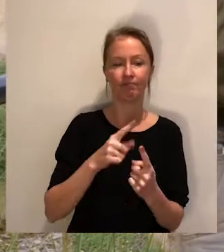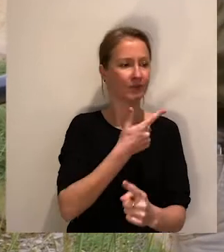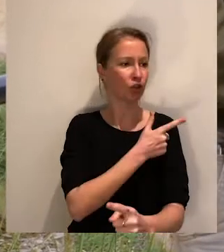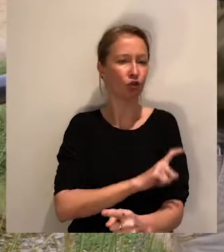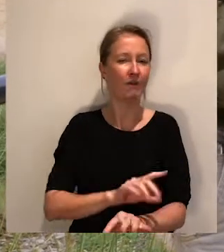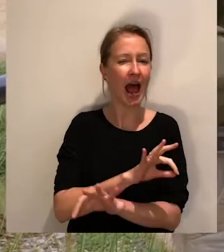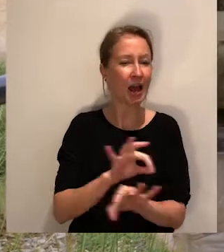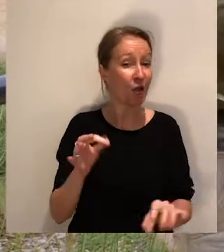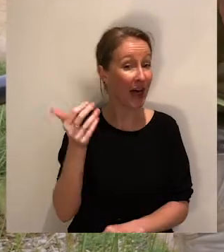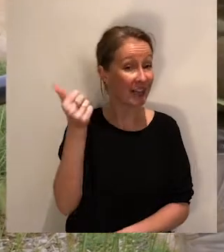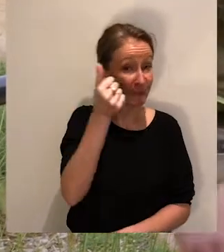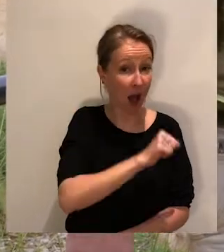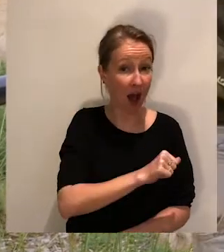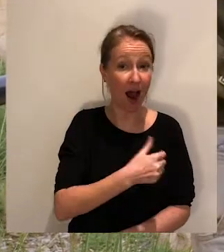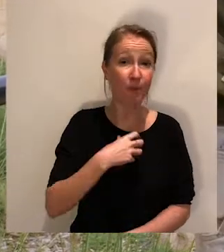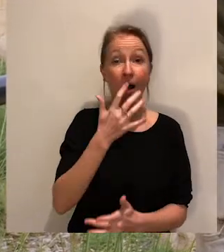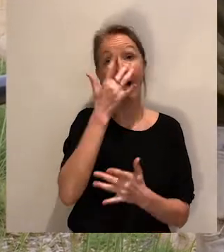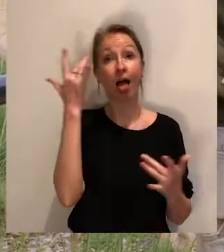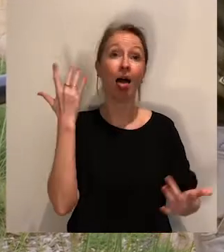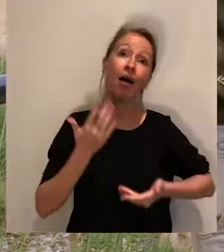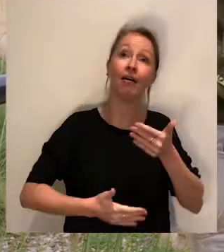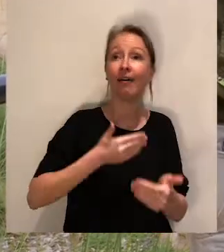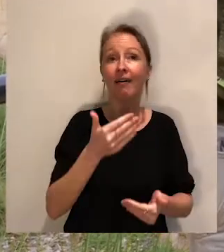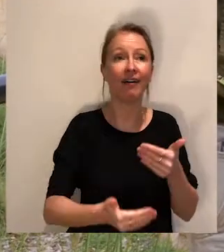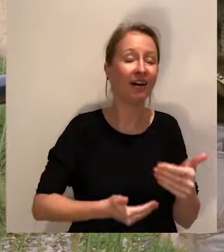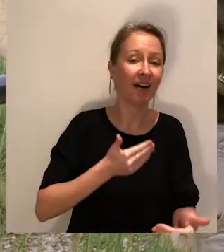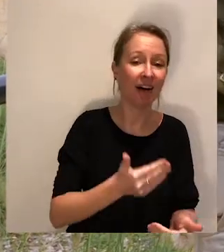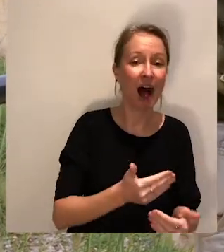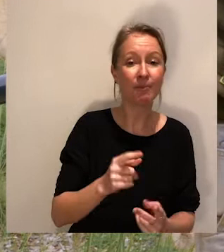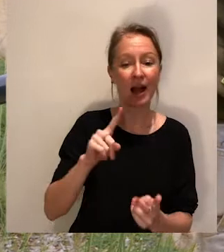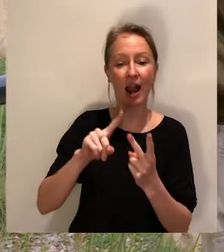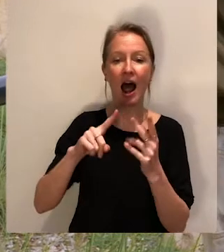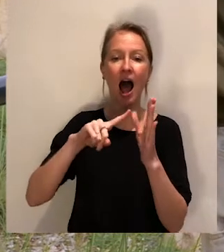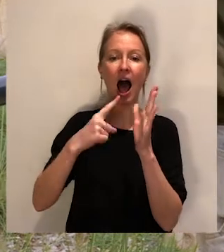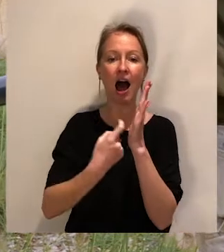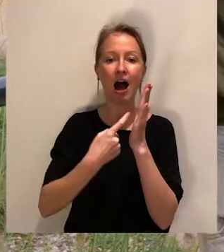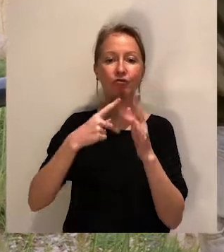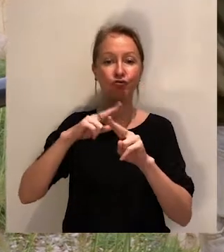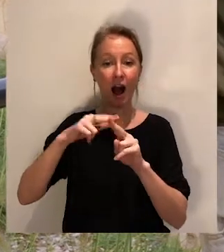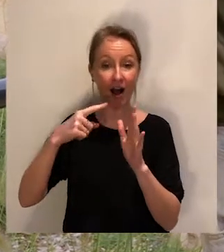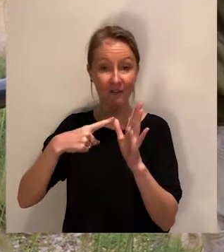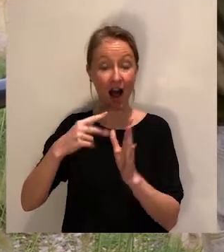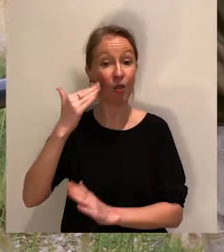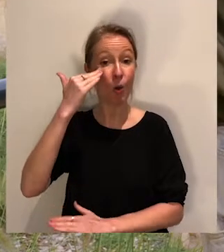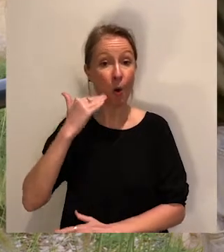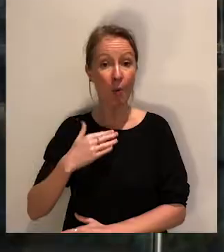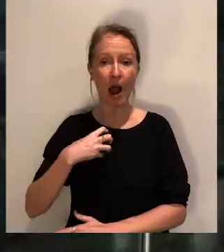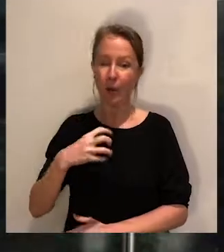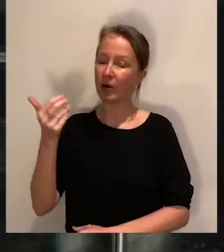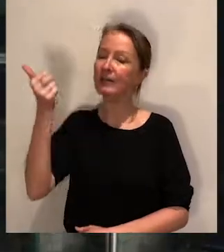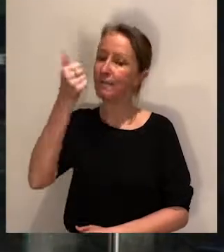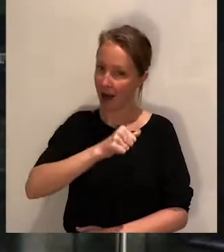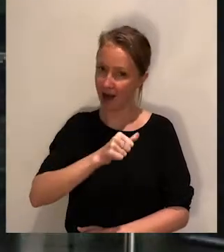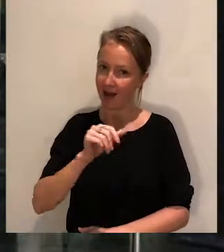not as smart. Happy to go along with whatever happening. Whereas Zarafa is a much more smart